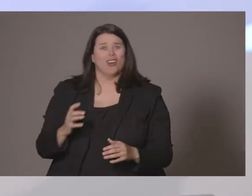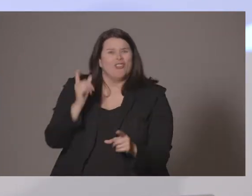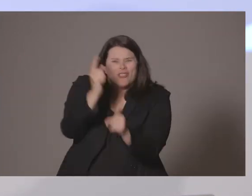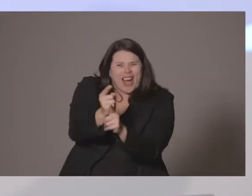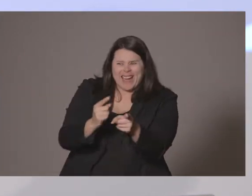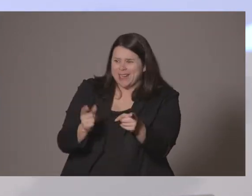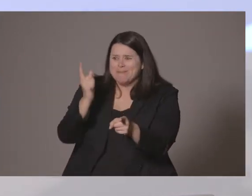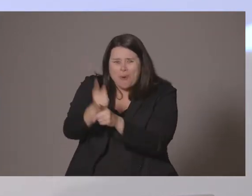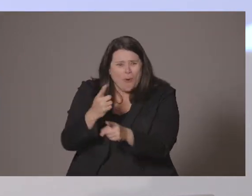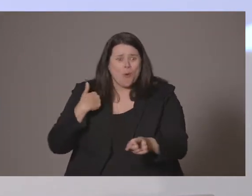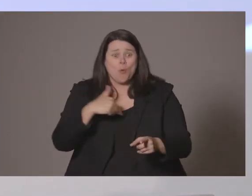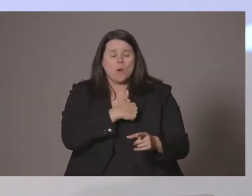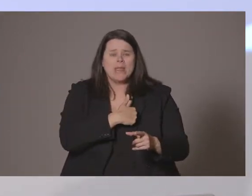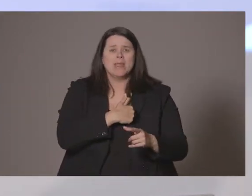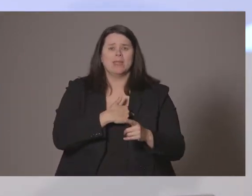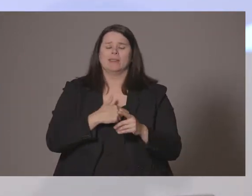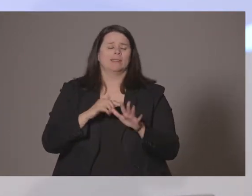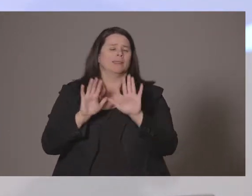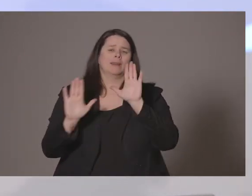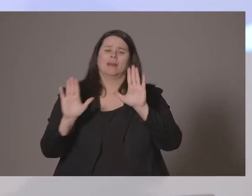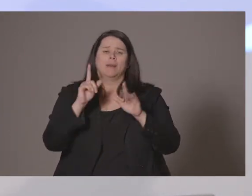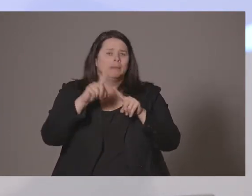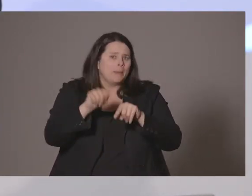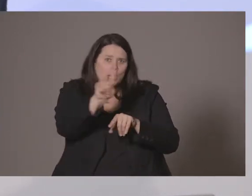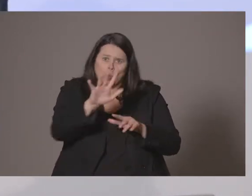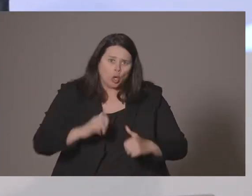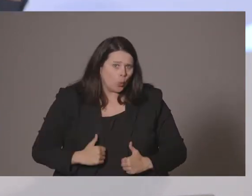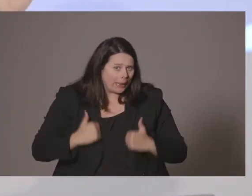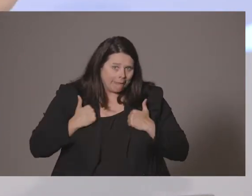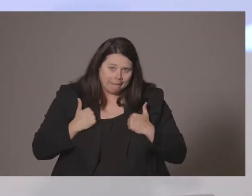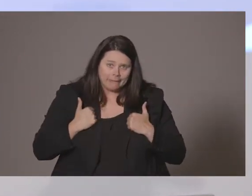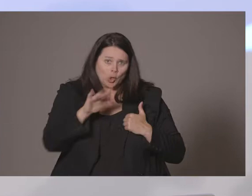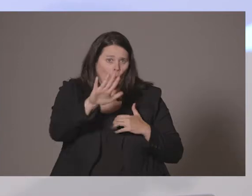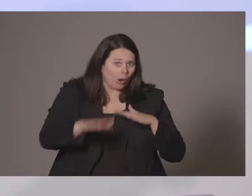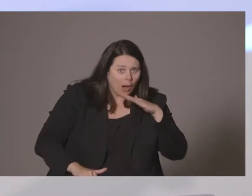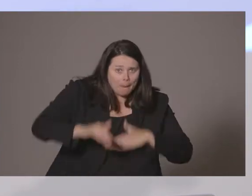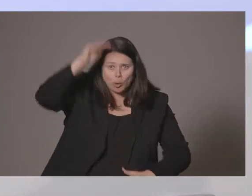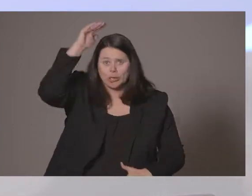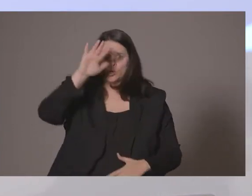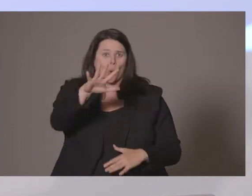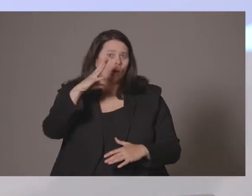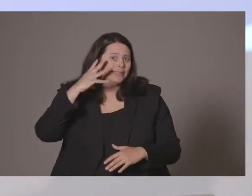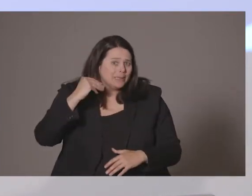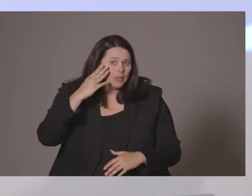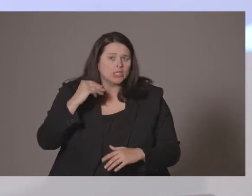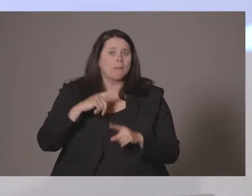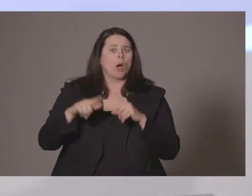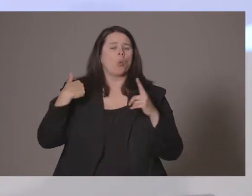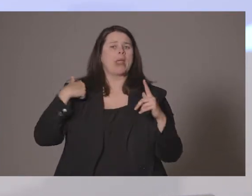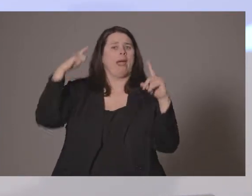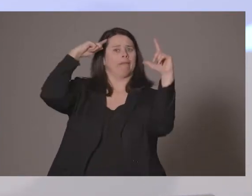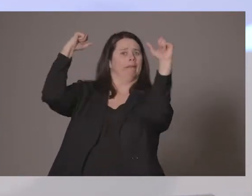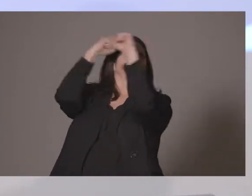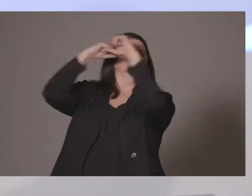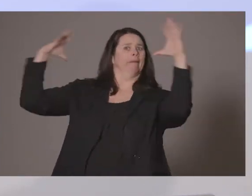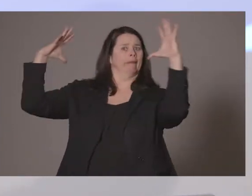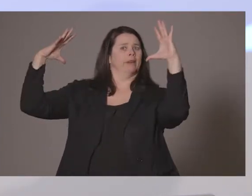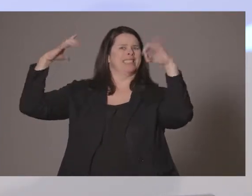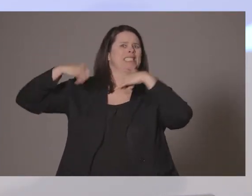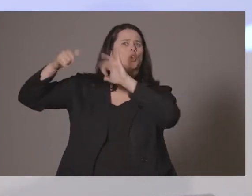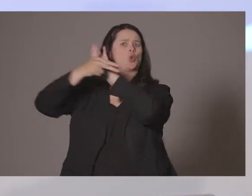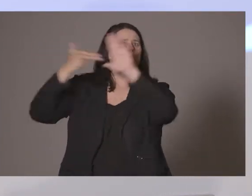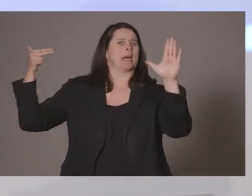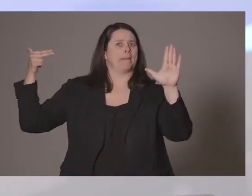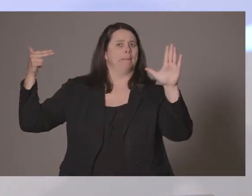inputs in different parts of the state based off of our upbringings, but we have archetypes of how we think of other